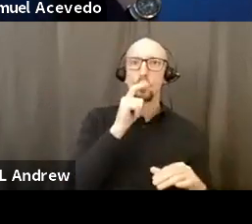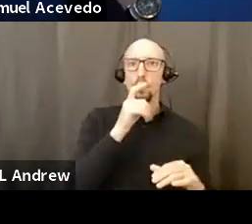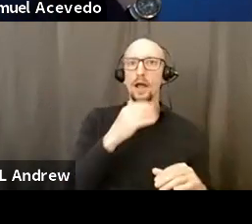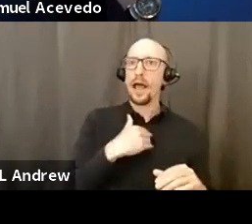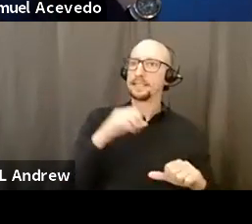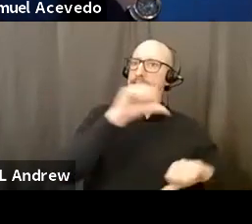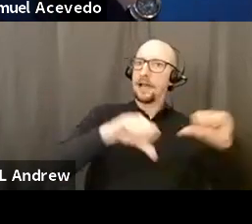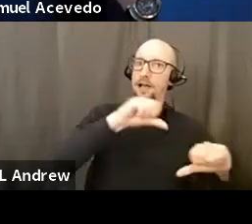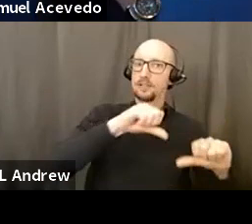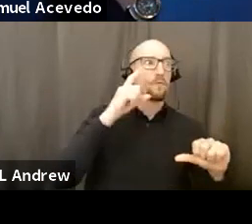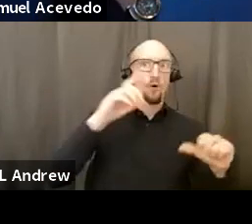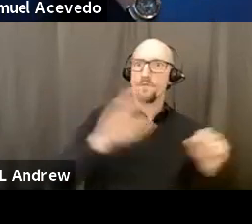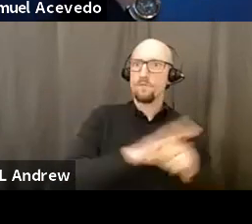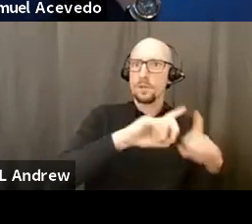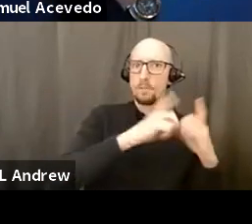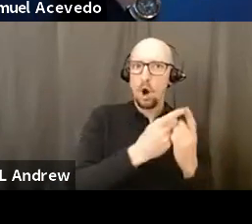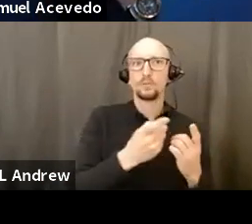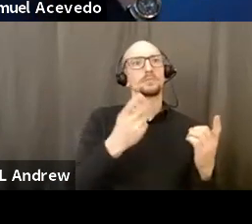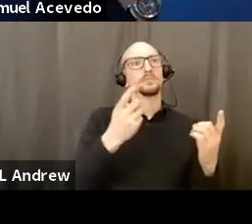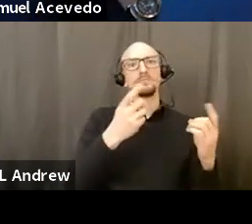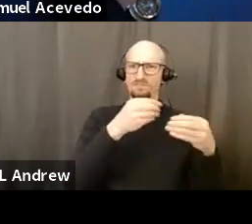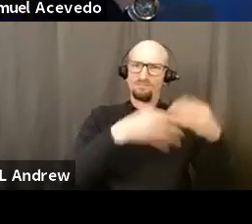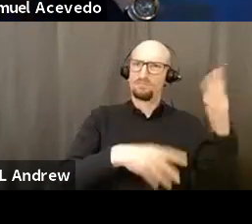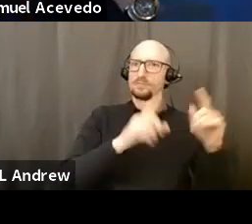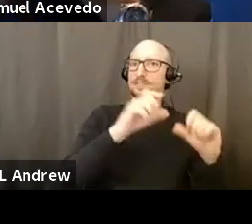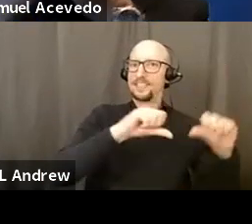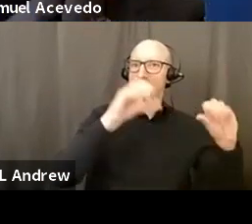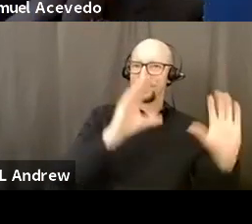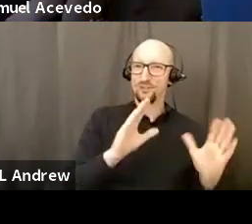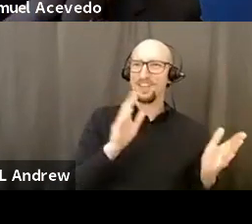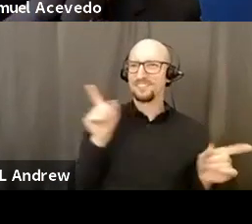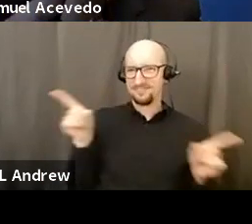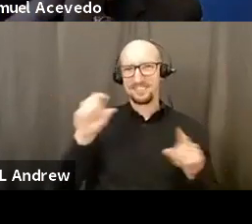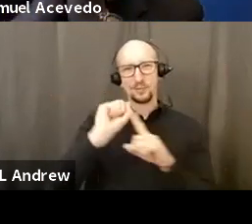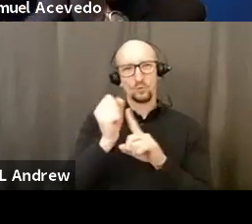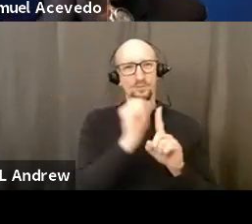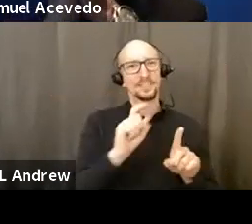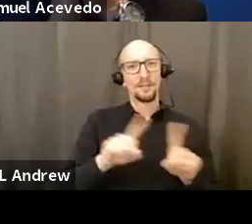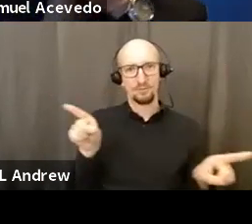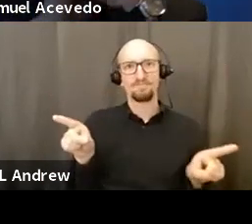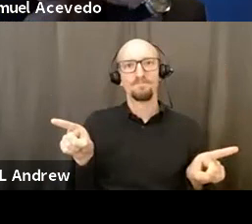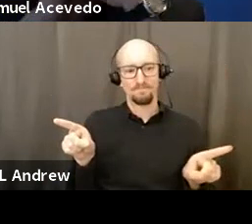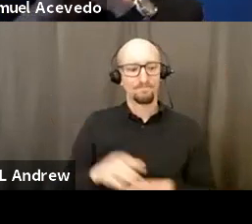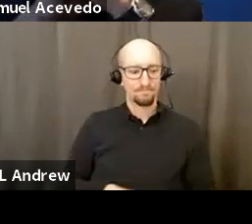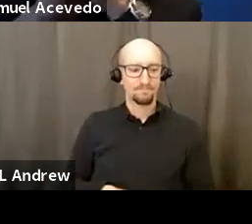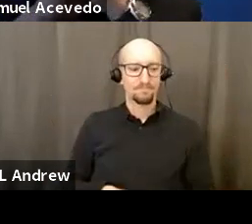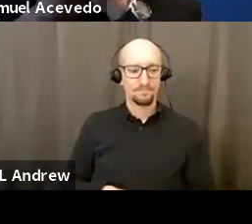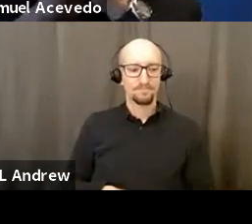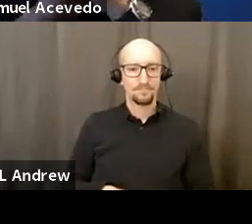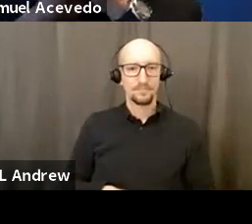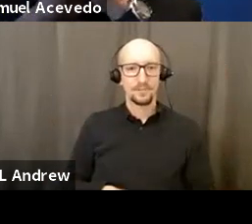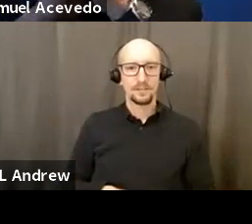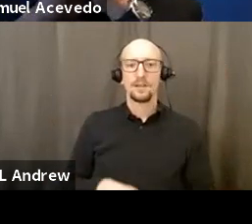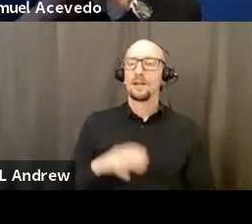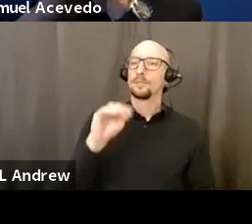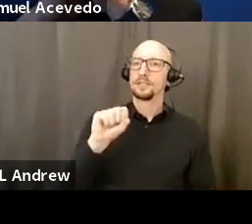as a departmental subject more frequently, for example. So my pushback